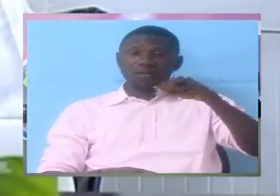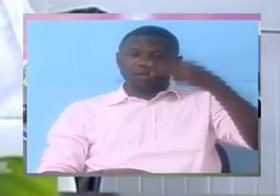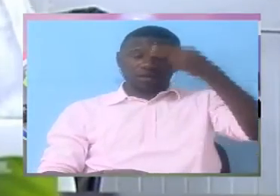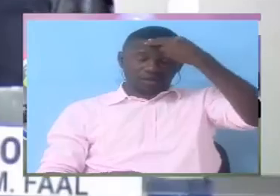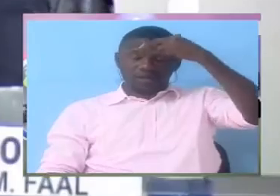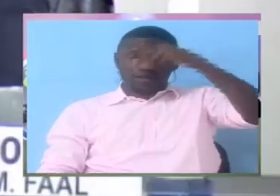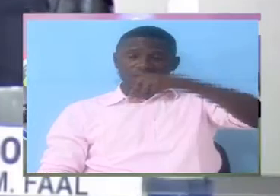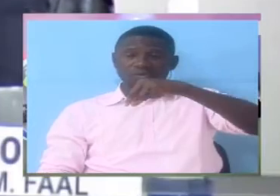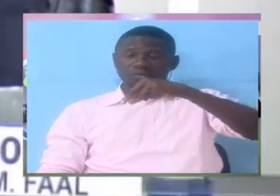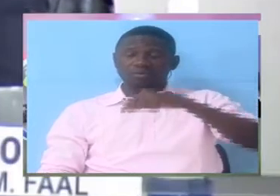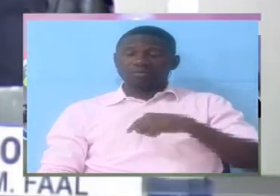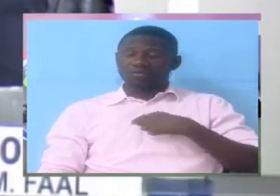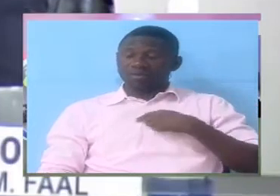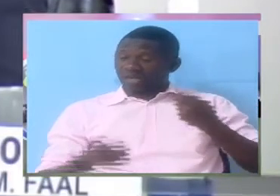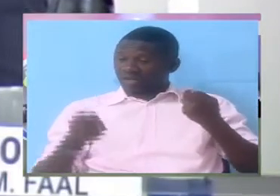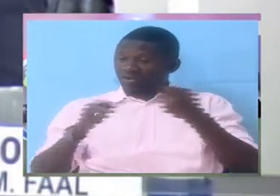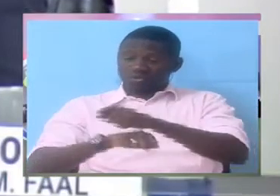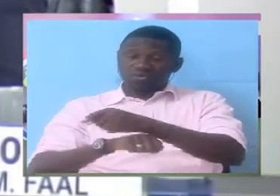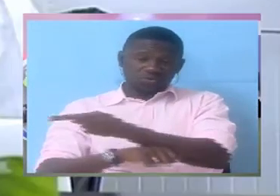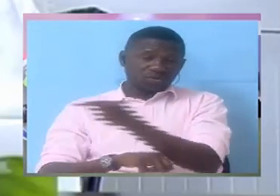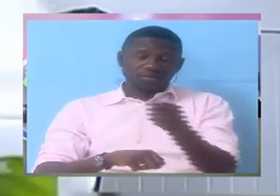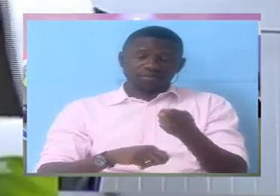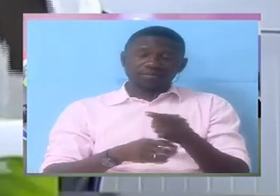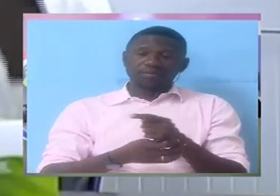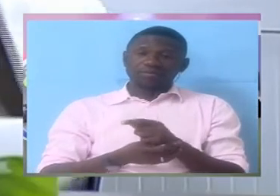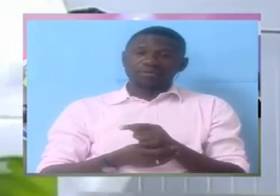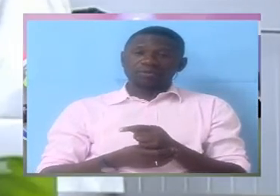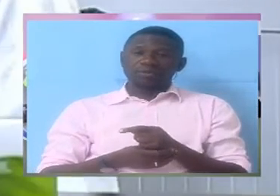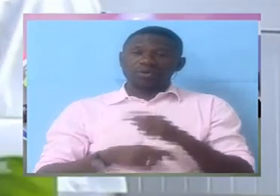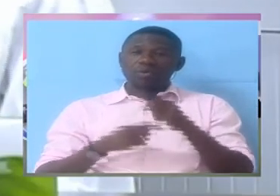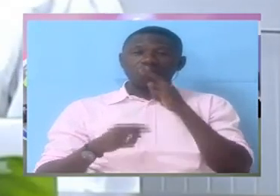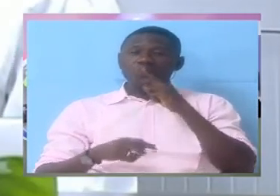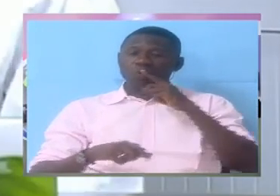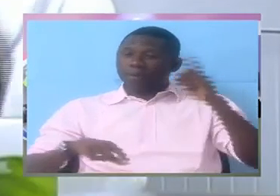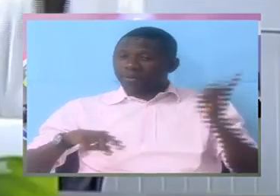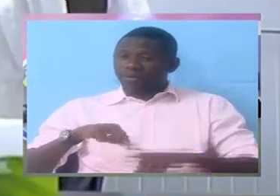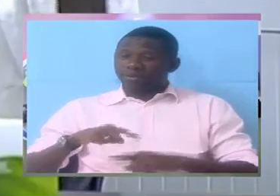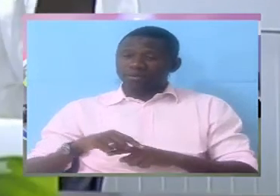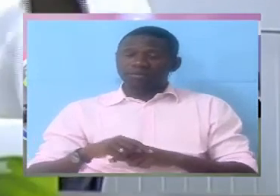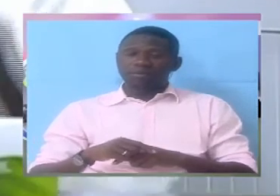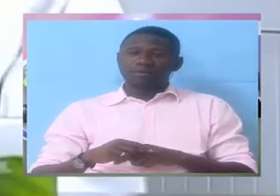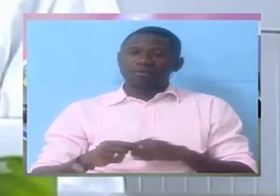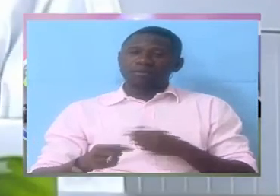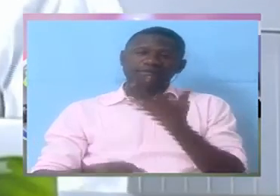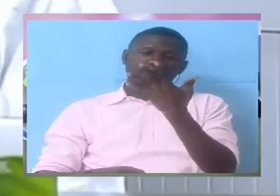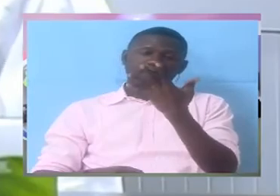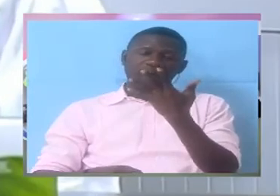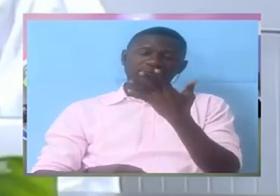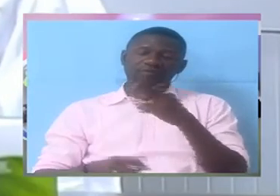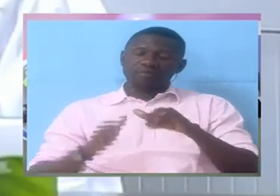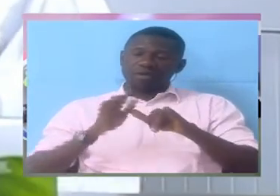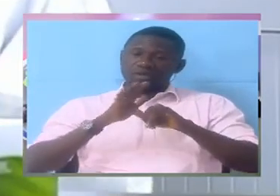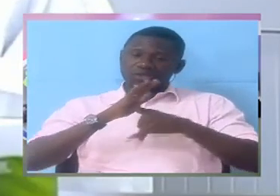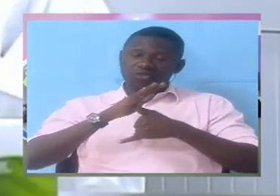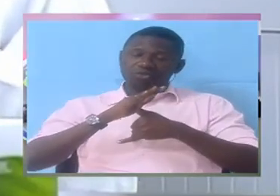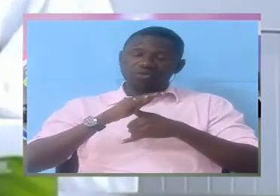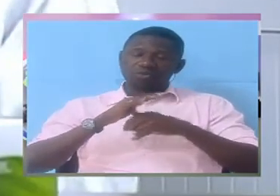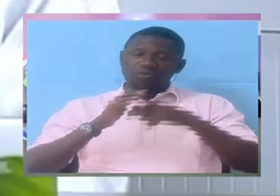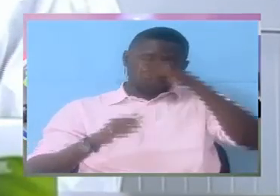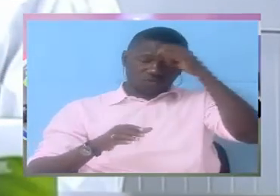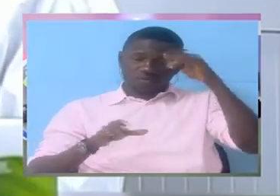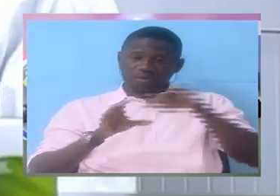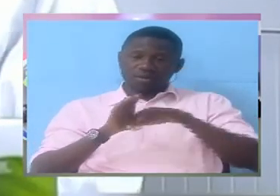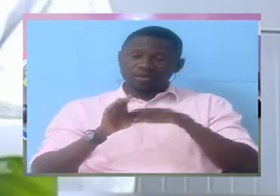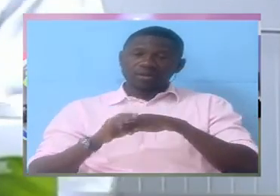my Who own was offices. Prosecuted? Five of them. Who five are of they? My officers. And my own